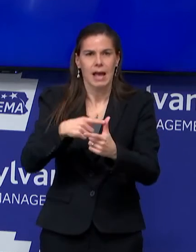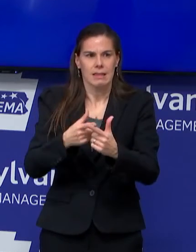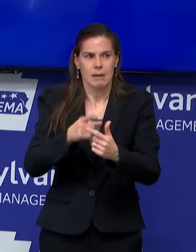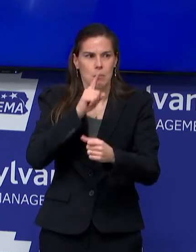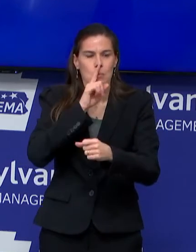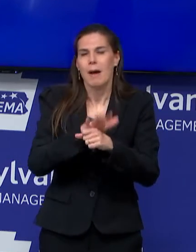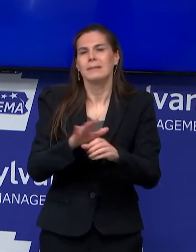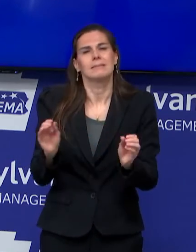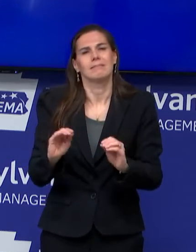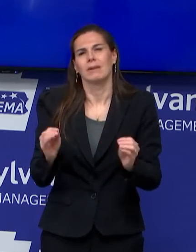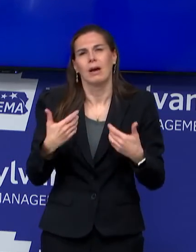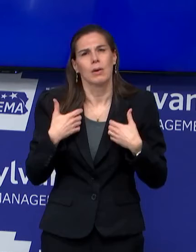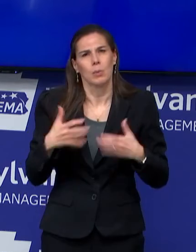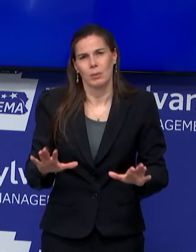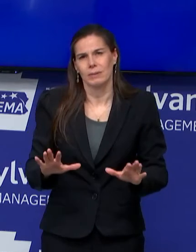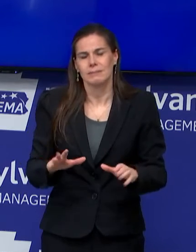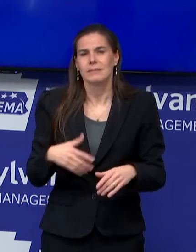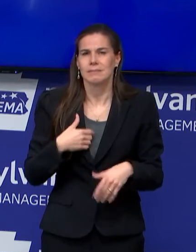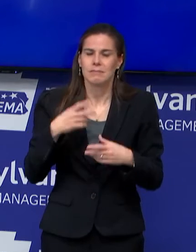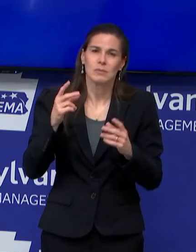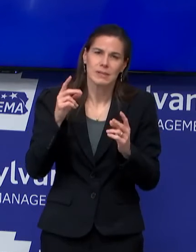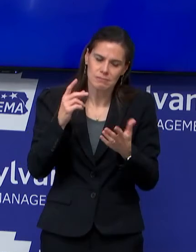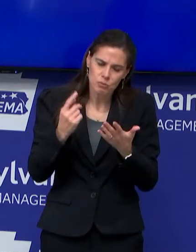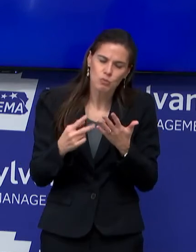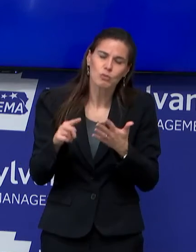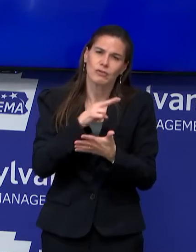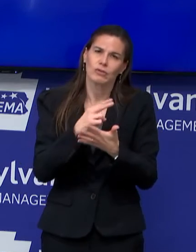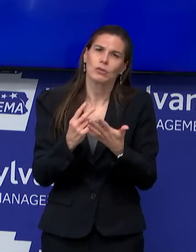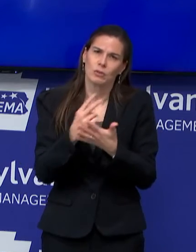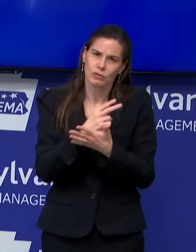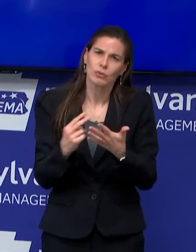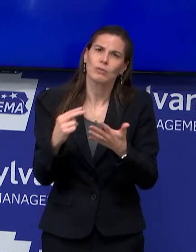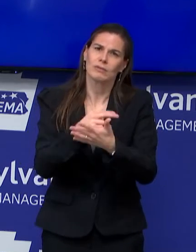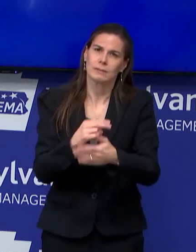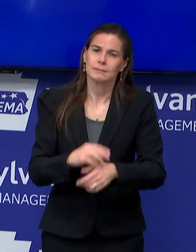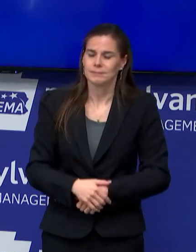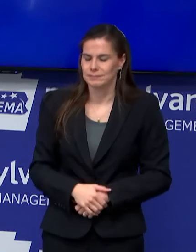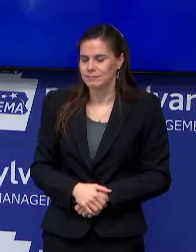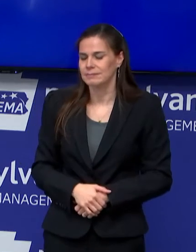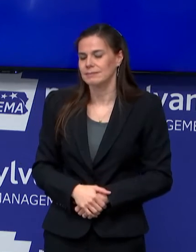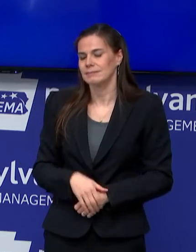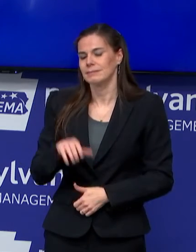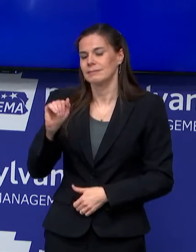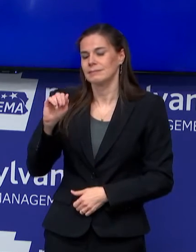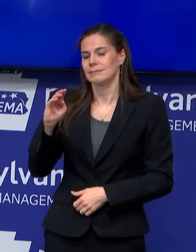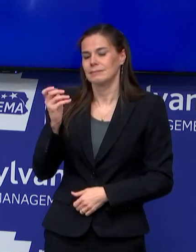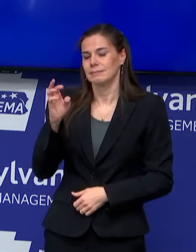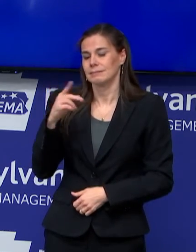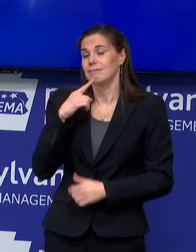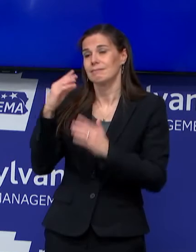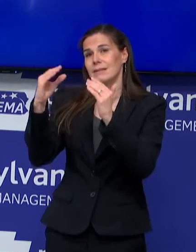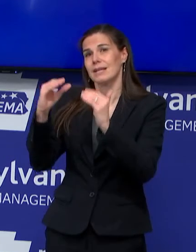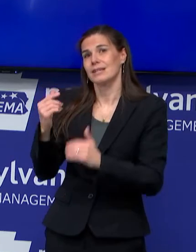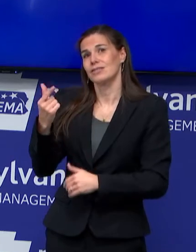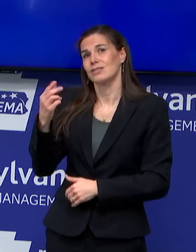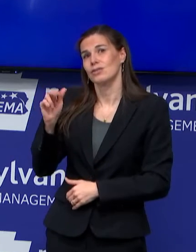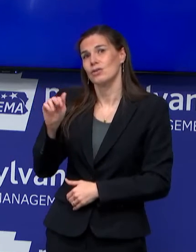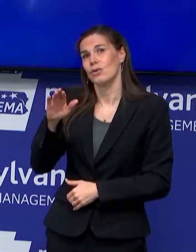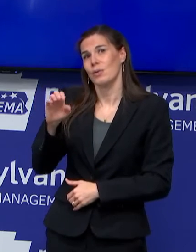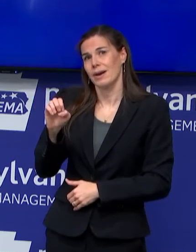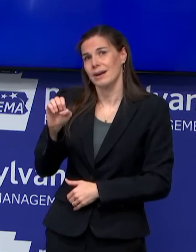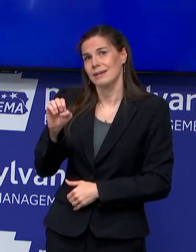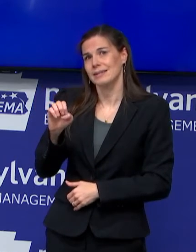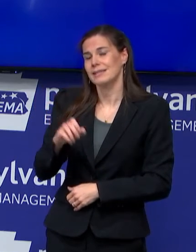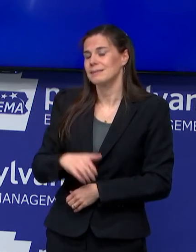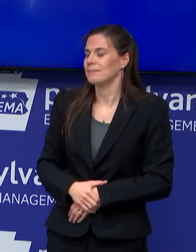Up next, we have Grace Grifferton from Fox 43. You should be able to unmute. Thank you for taking